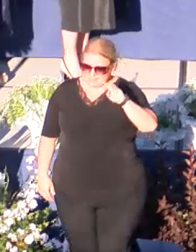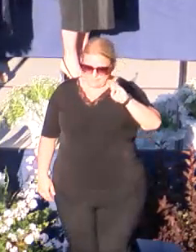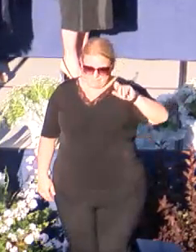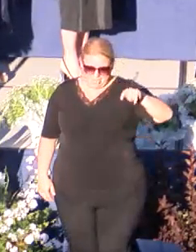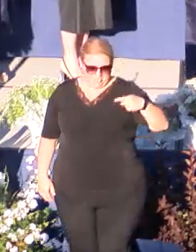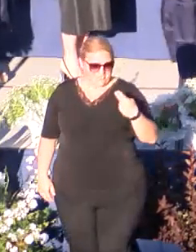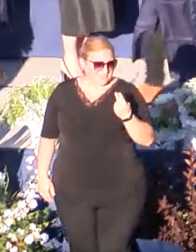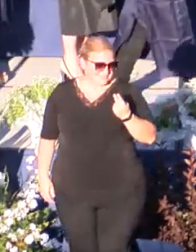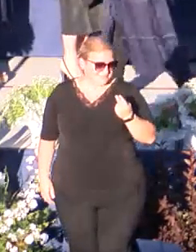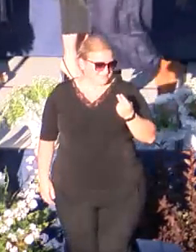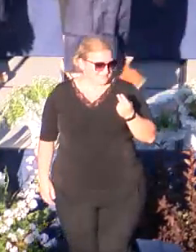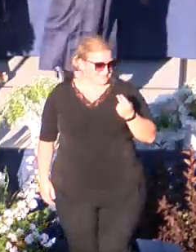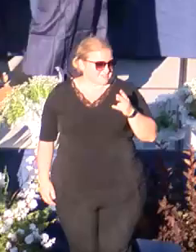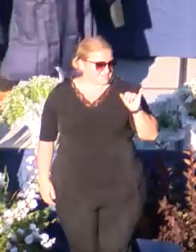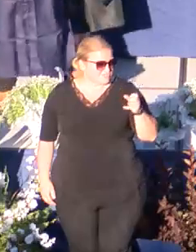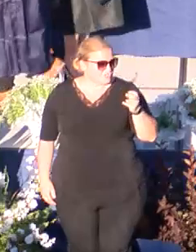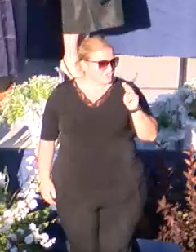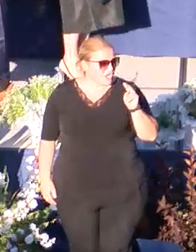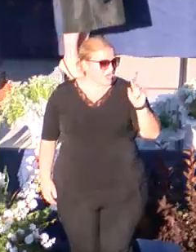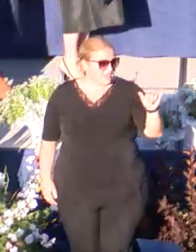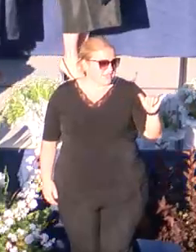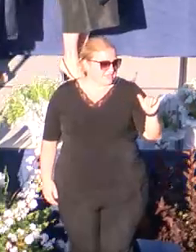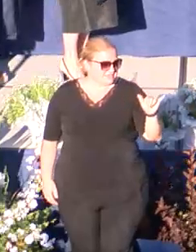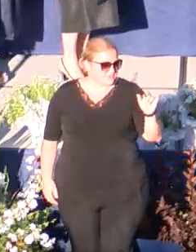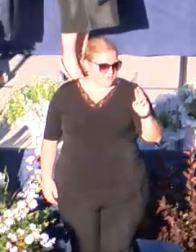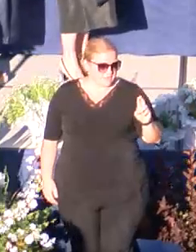Odoros. Johnny Villalobos.